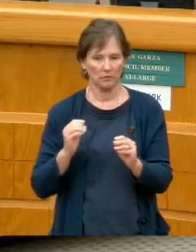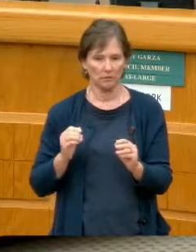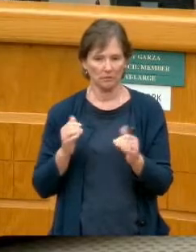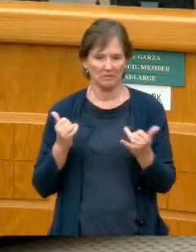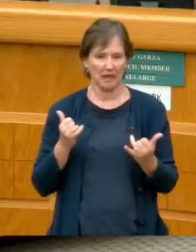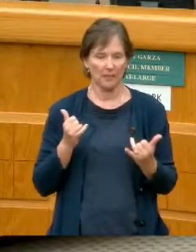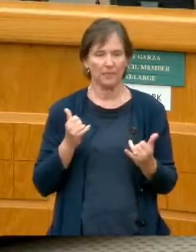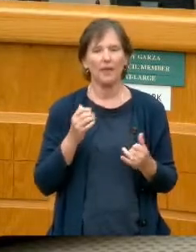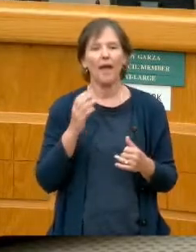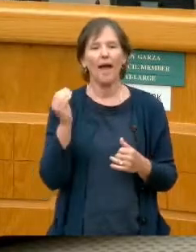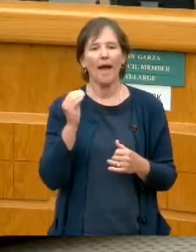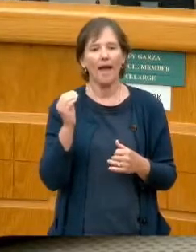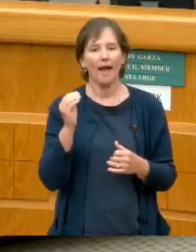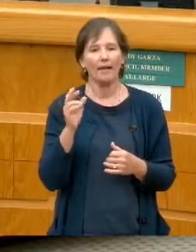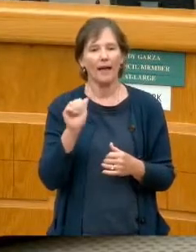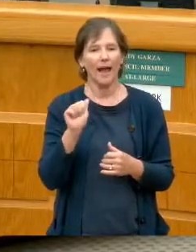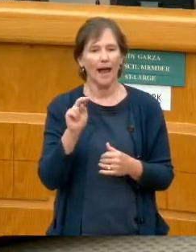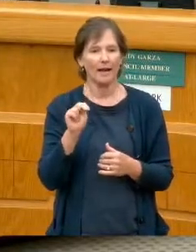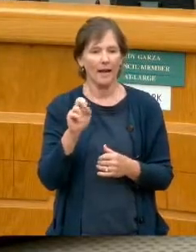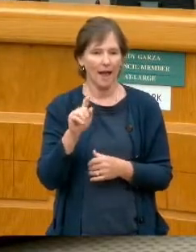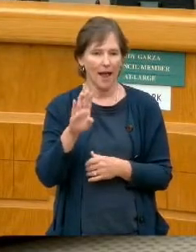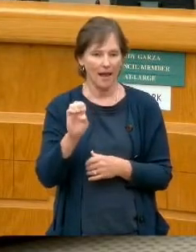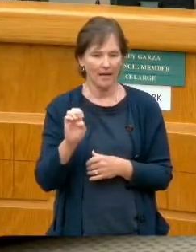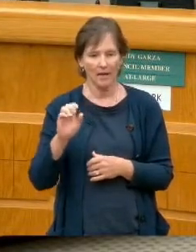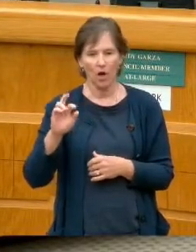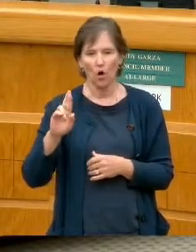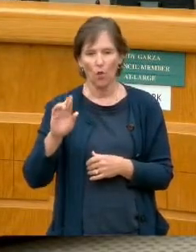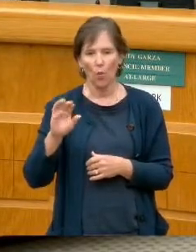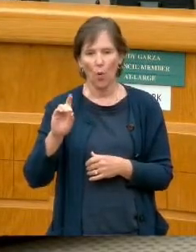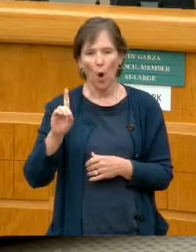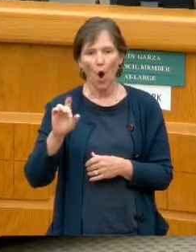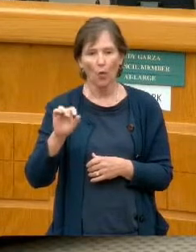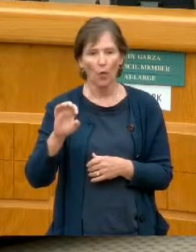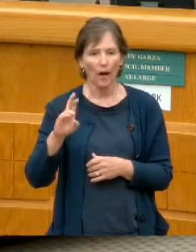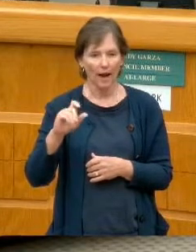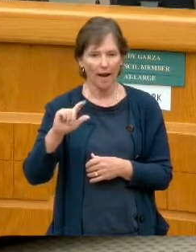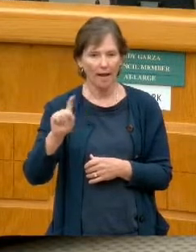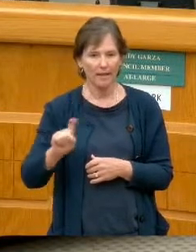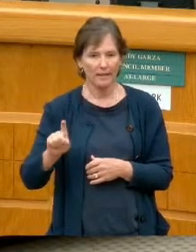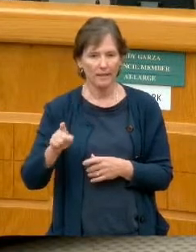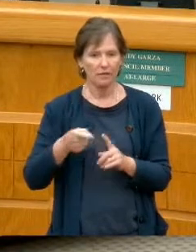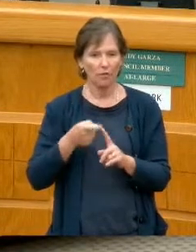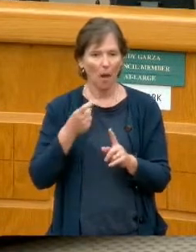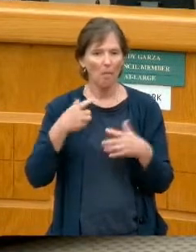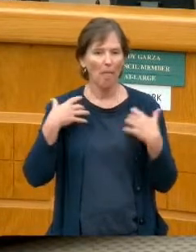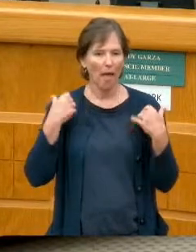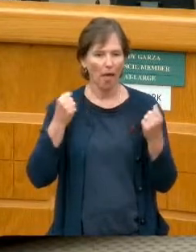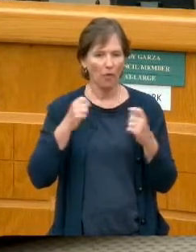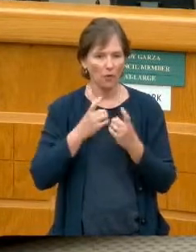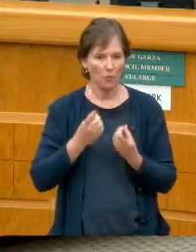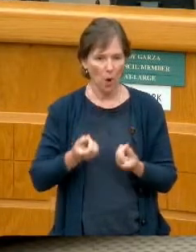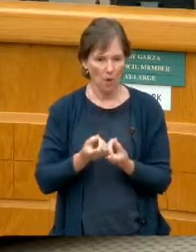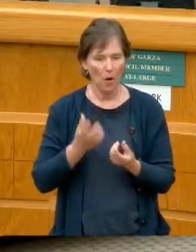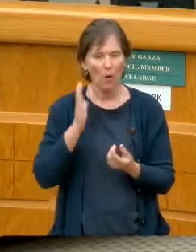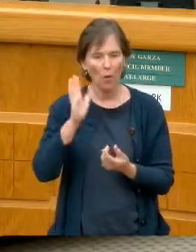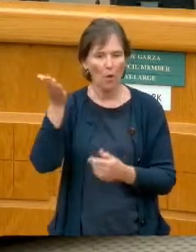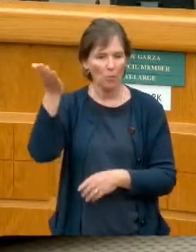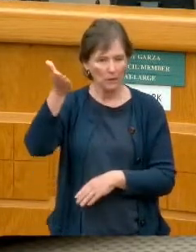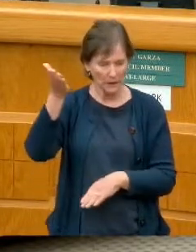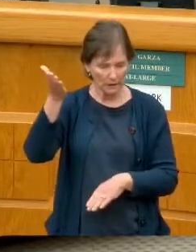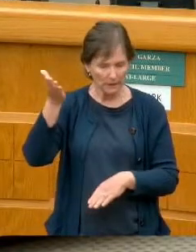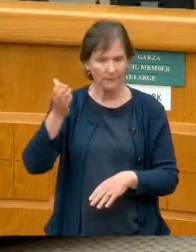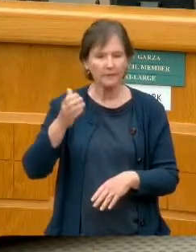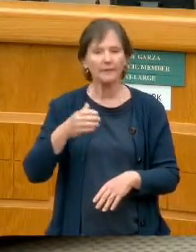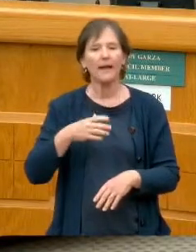the Health District will be giving her presentation, and the county judge will be here, and I'm not sure whether she'll be